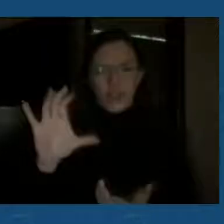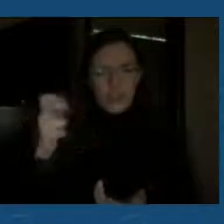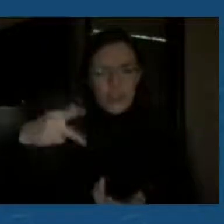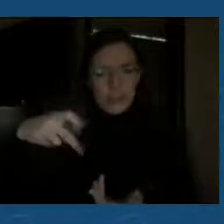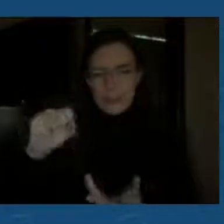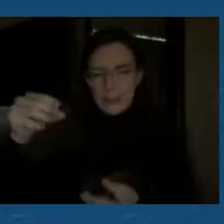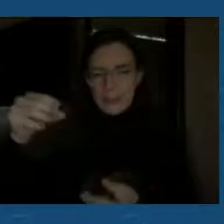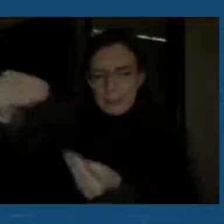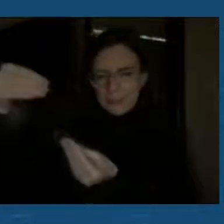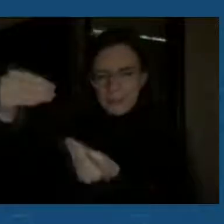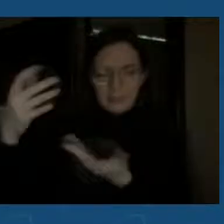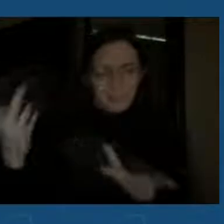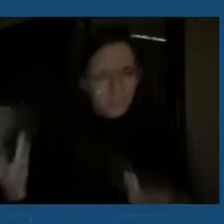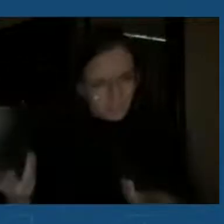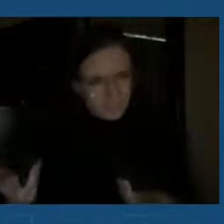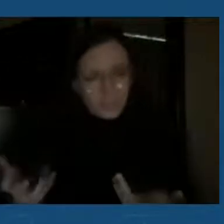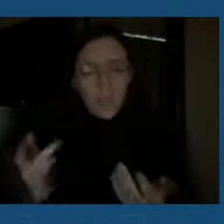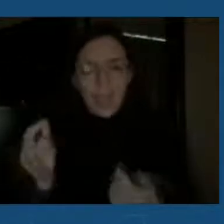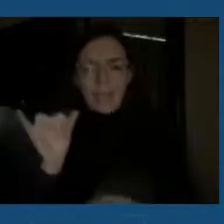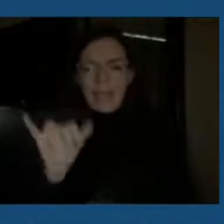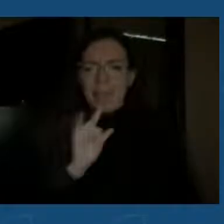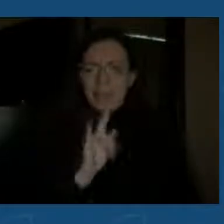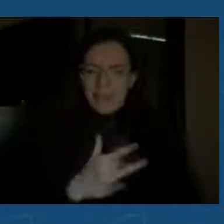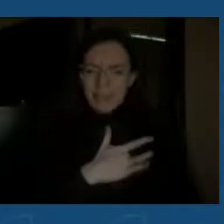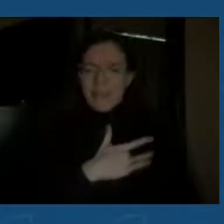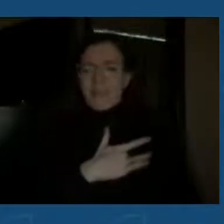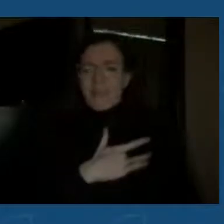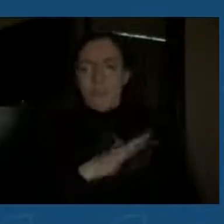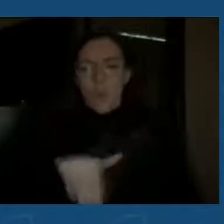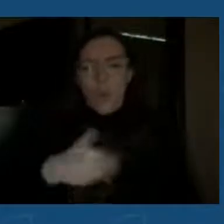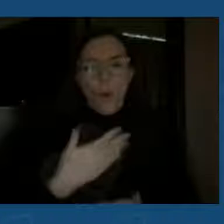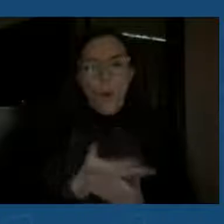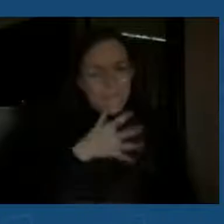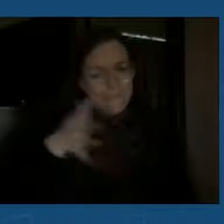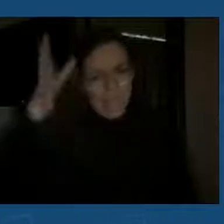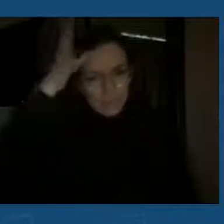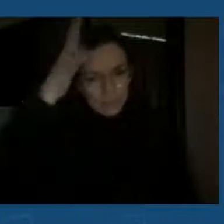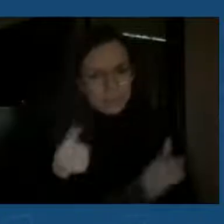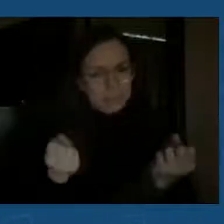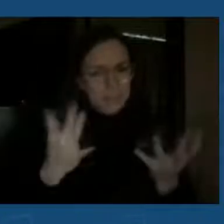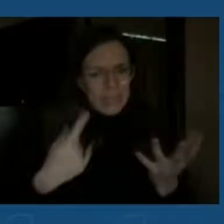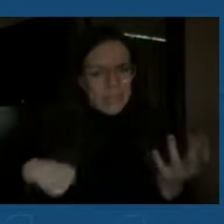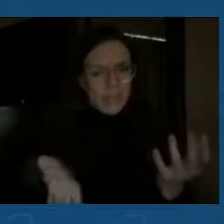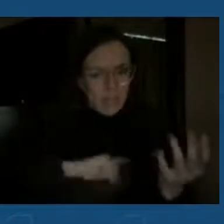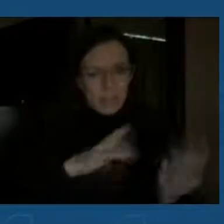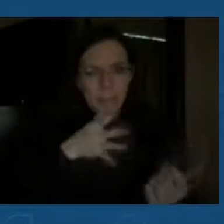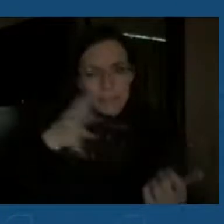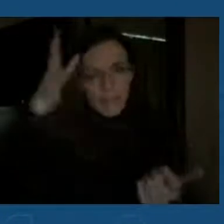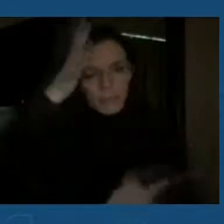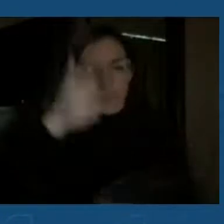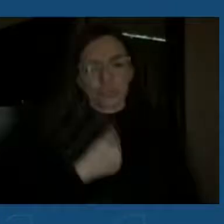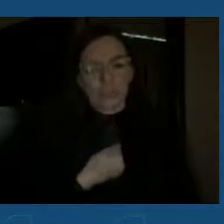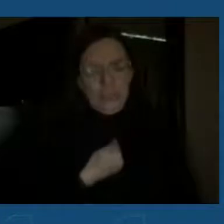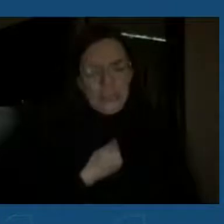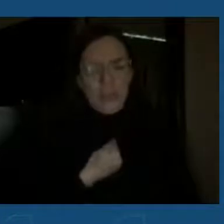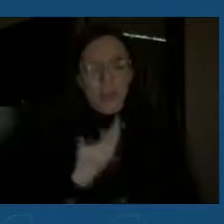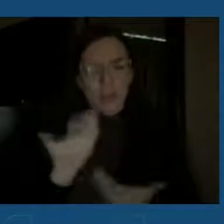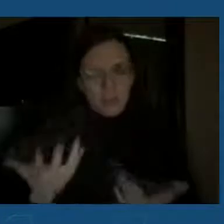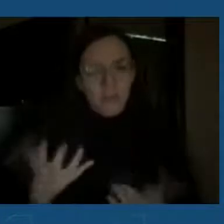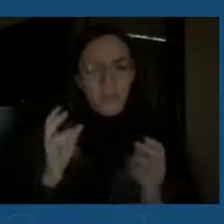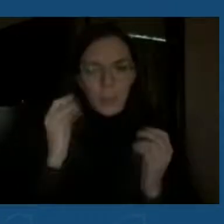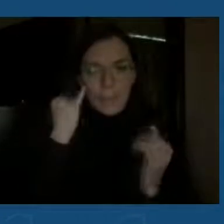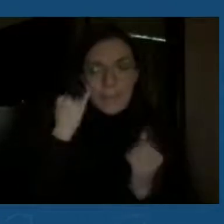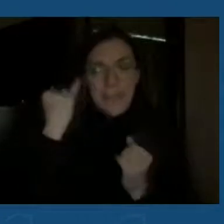That hits you right here. I mean, we're all parents. Many of us are parents, and you can't help but imagine the fear in that